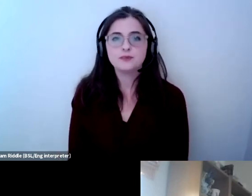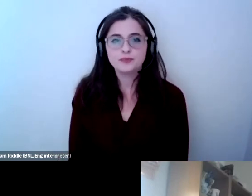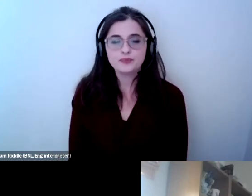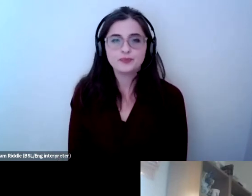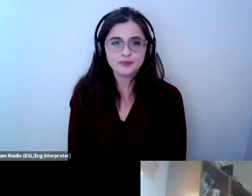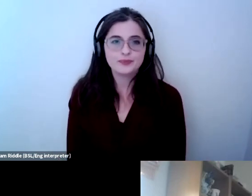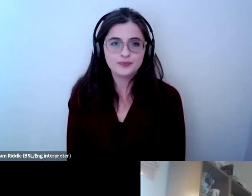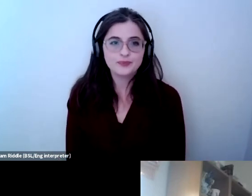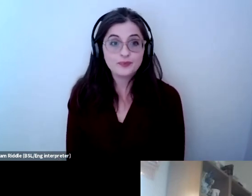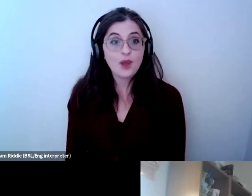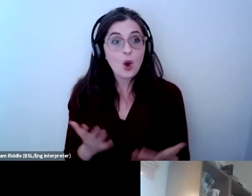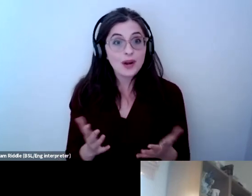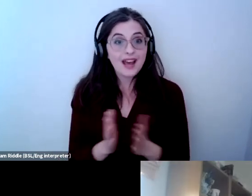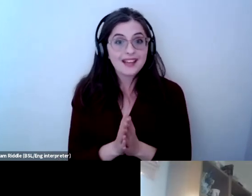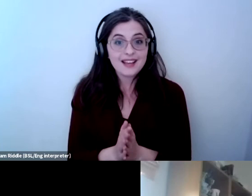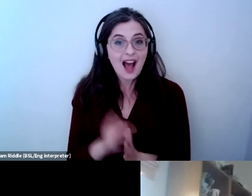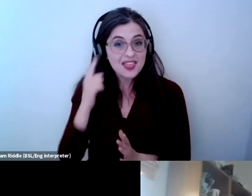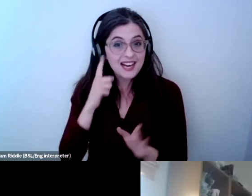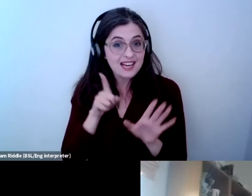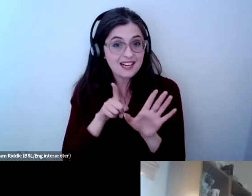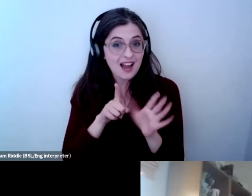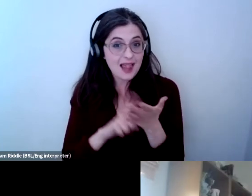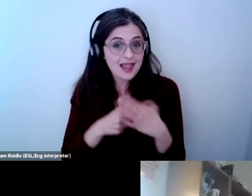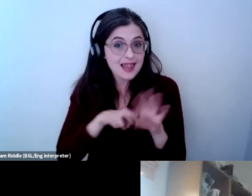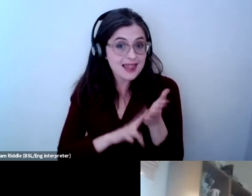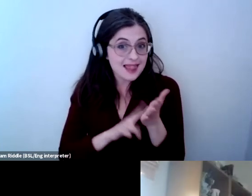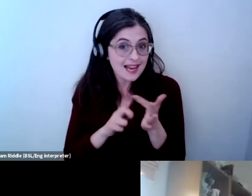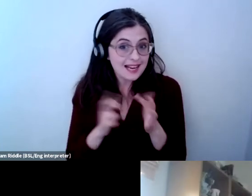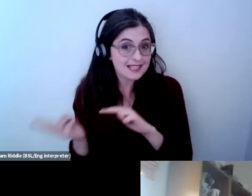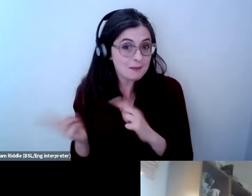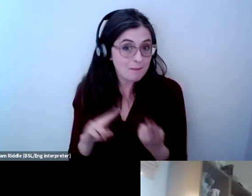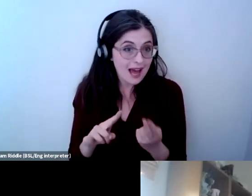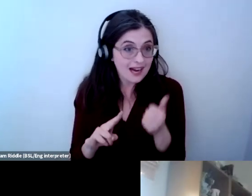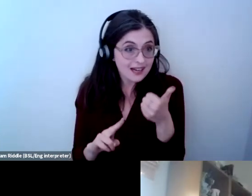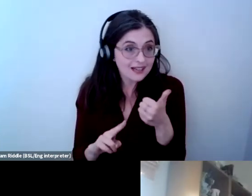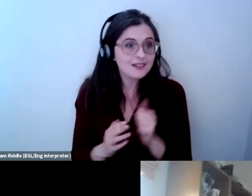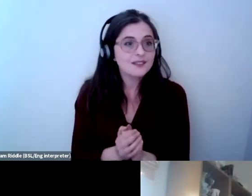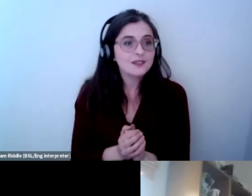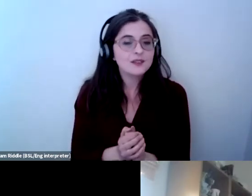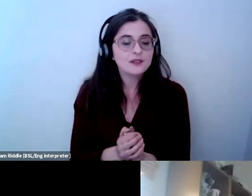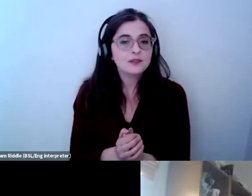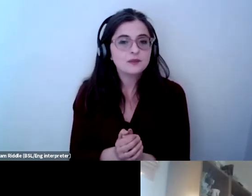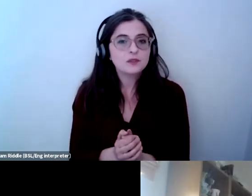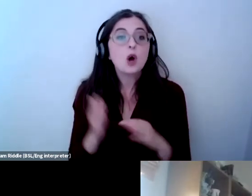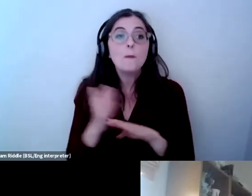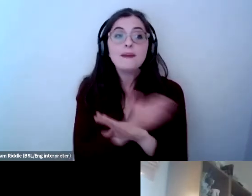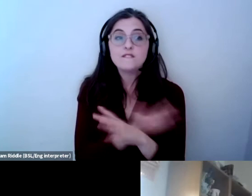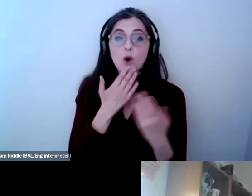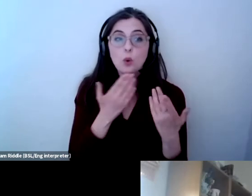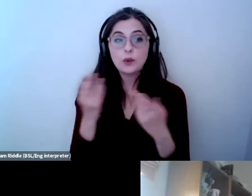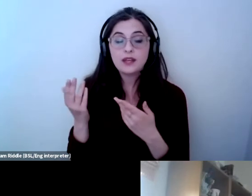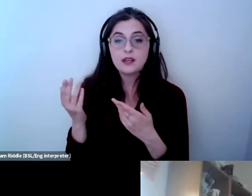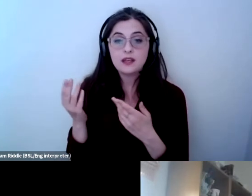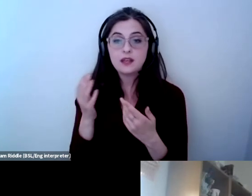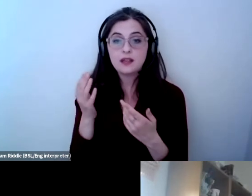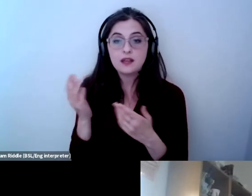Thank you. Right, I think we've got Lynn back. Thanks, Jess. So let's just, before we ask Lynn